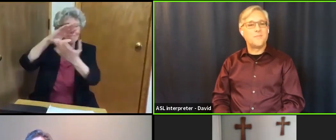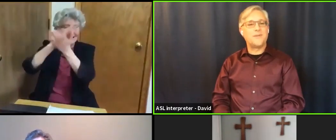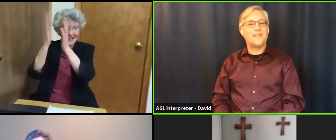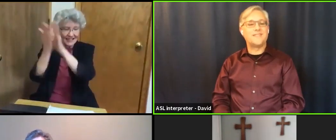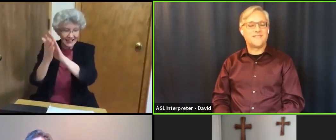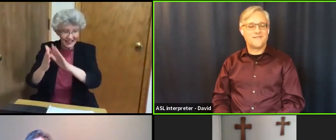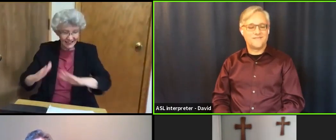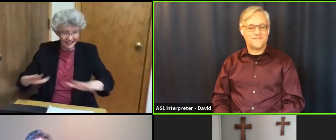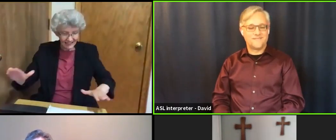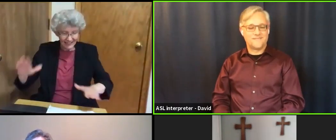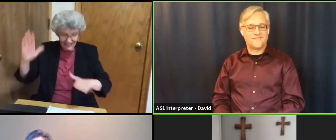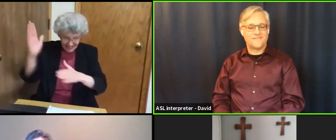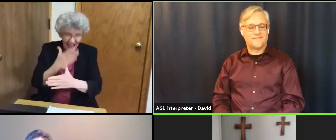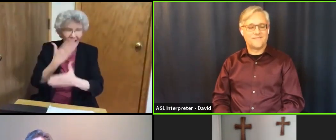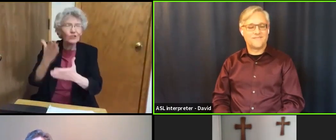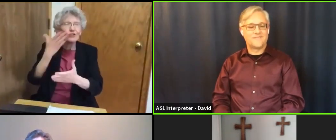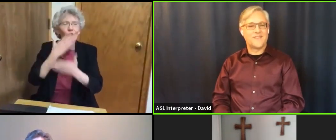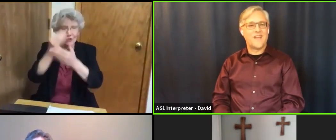Go in peace.